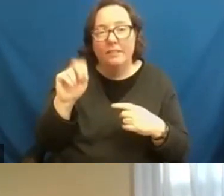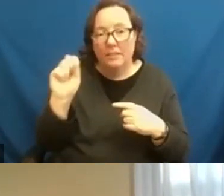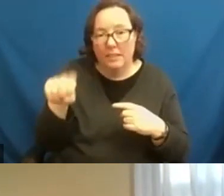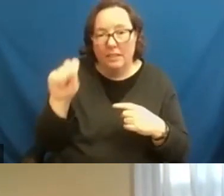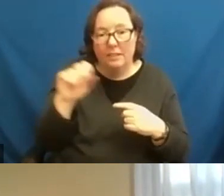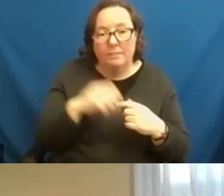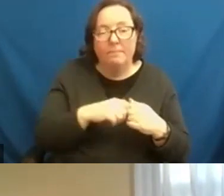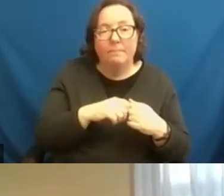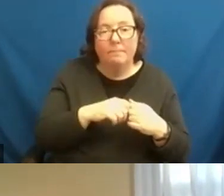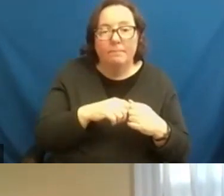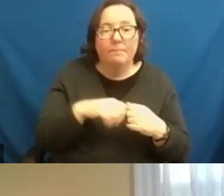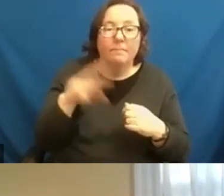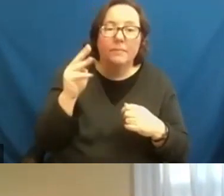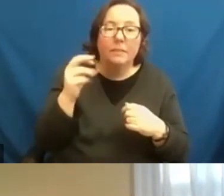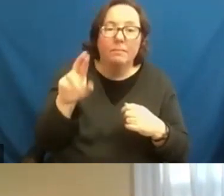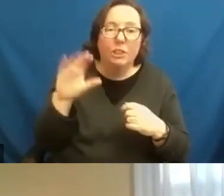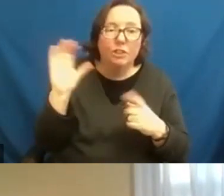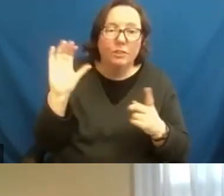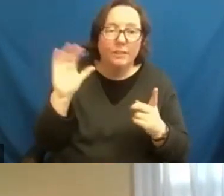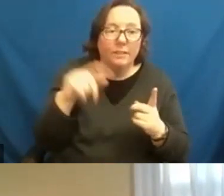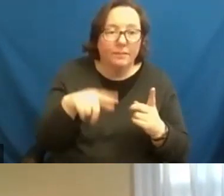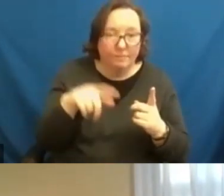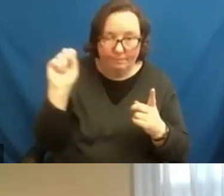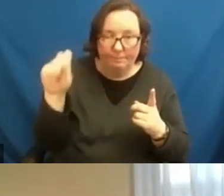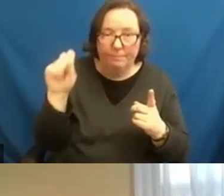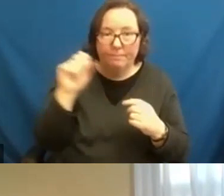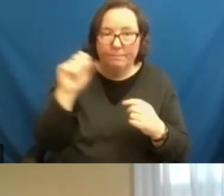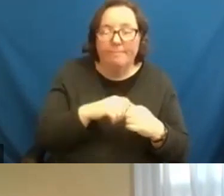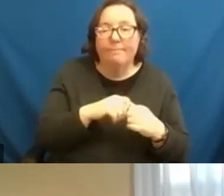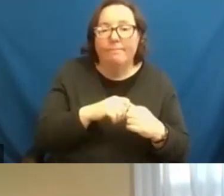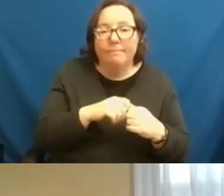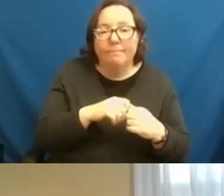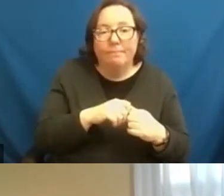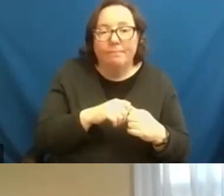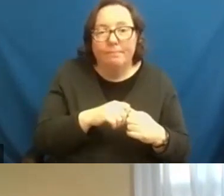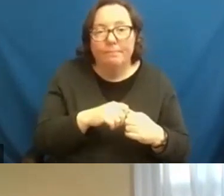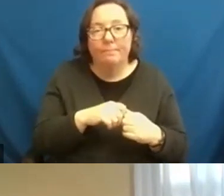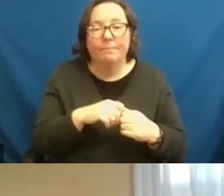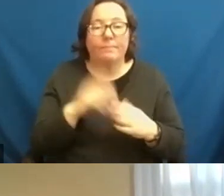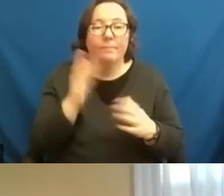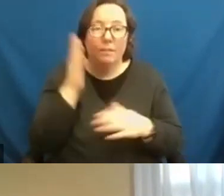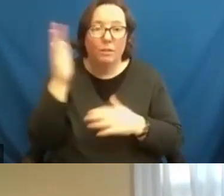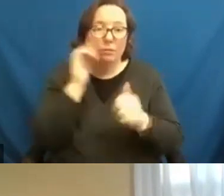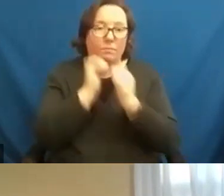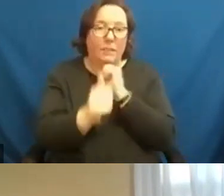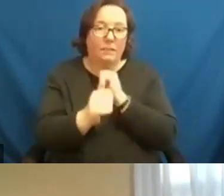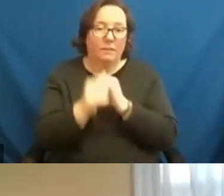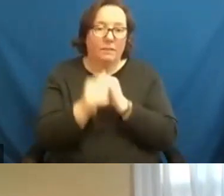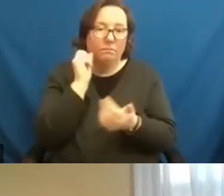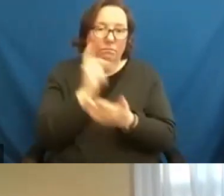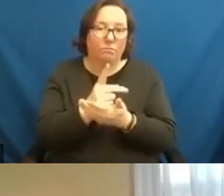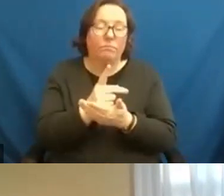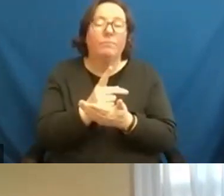Yes. Mr. Contempasis? Yes, Thank you. the motion carries. At